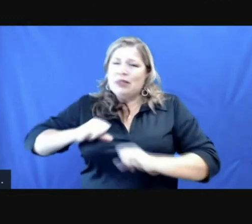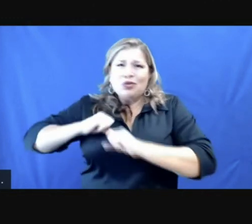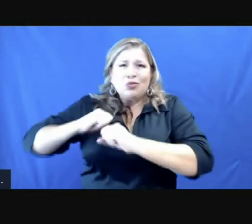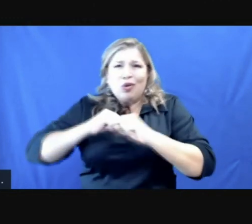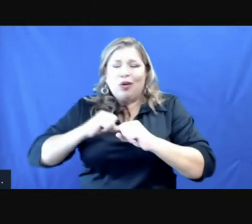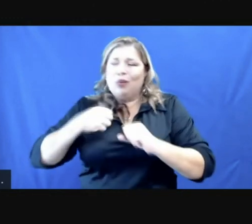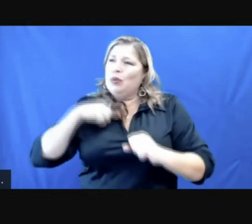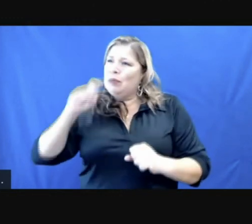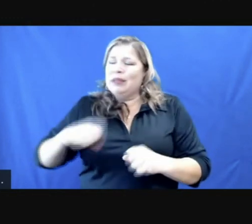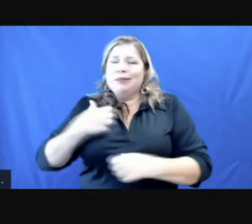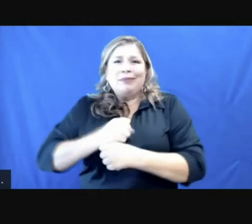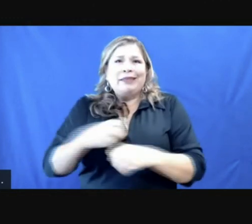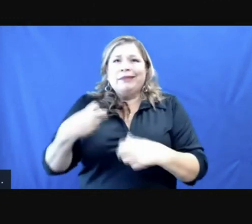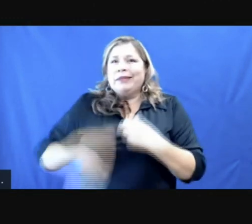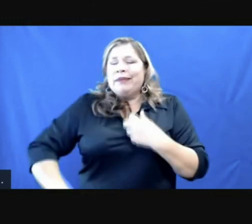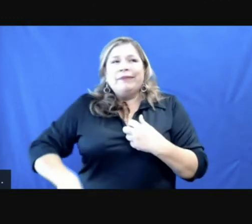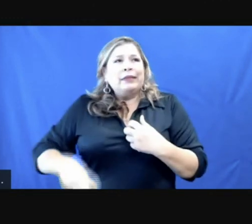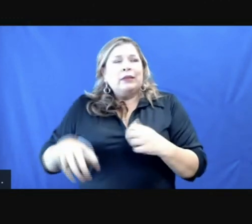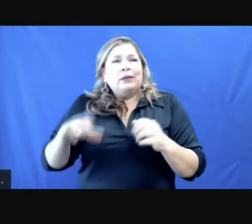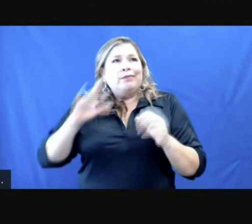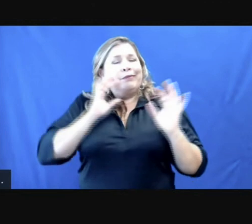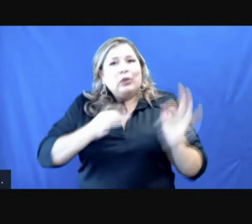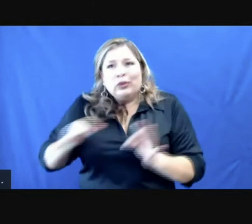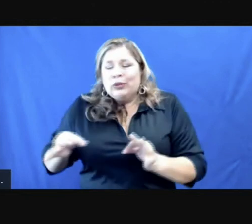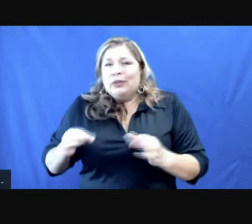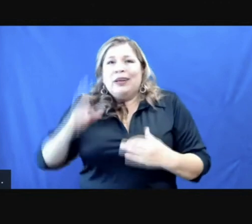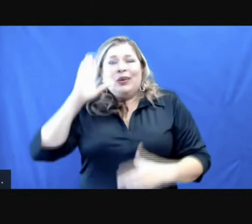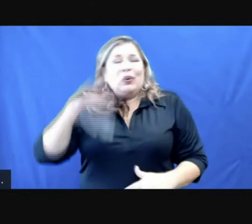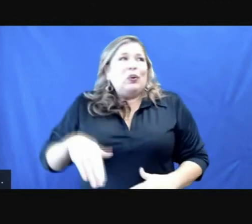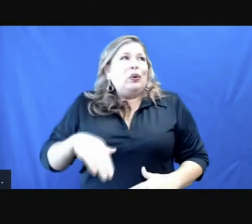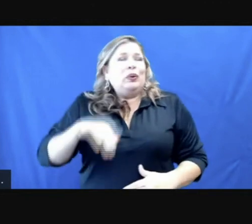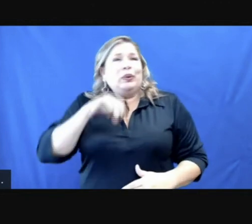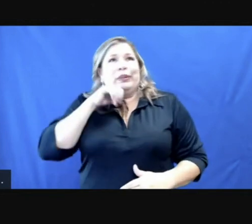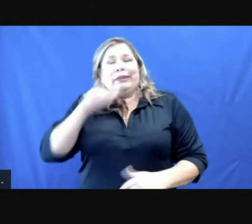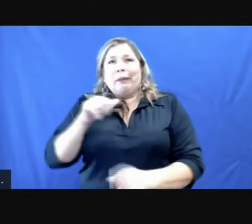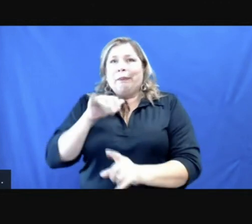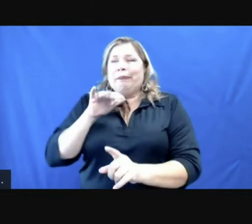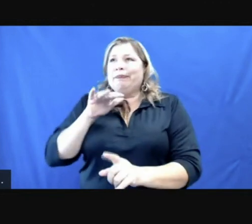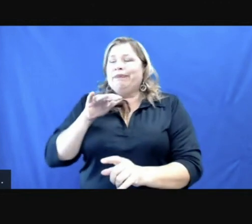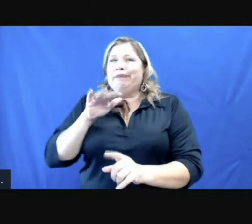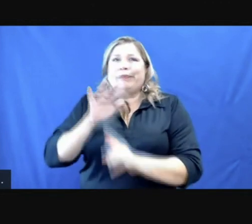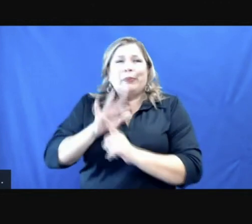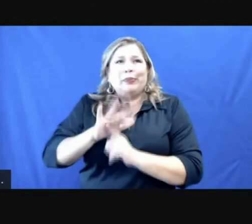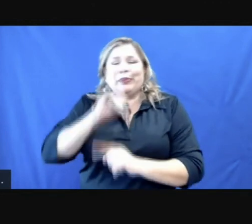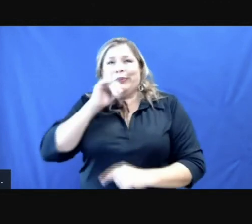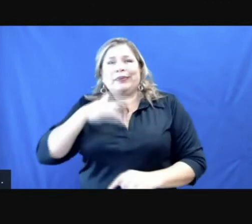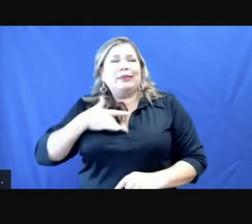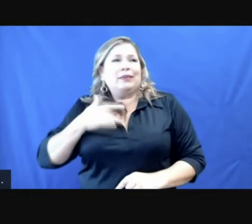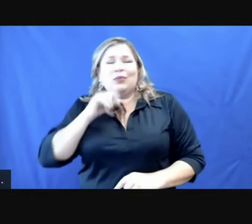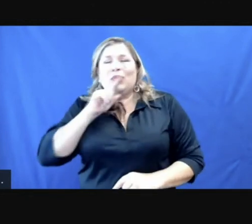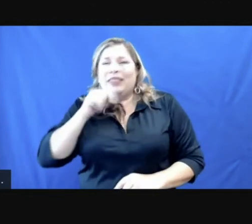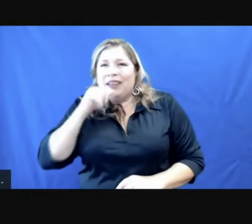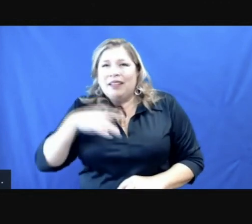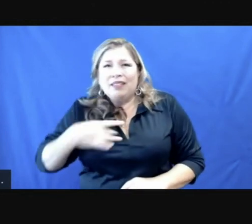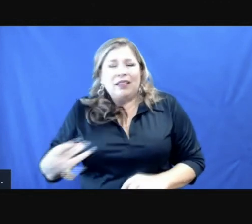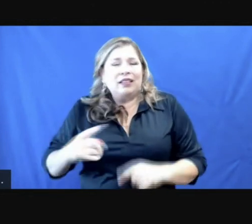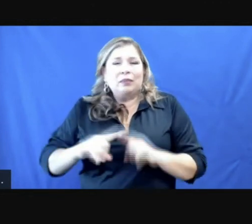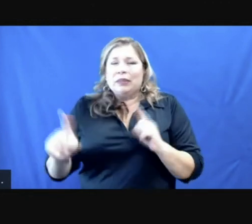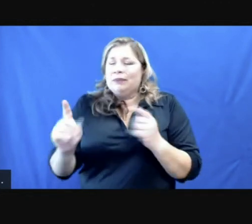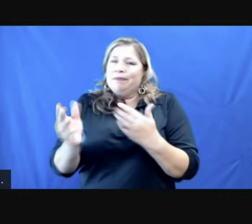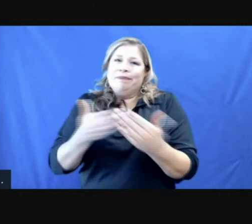tough choices, make some decisions, even unpopular ones. If you are part of